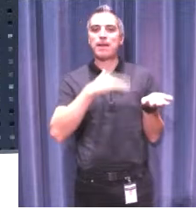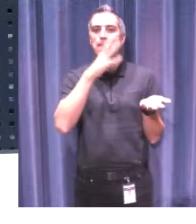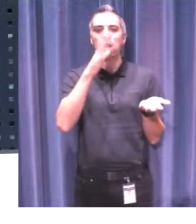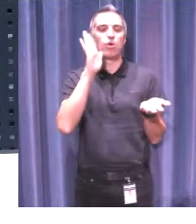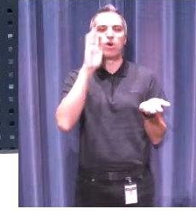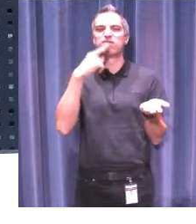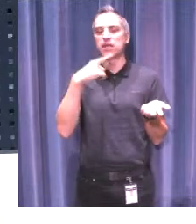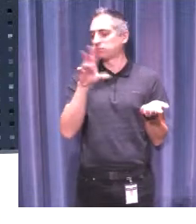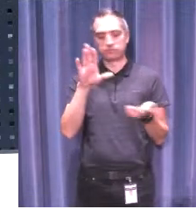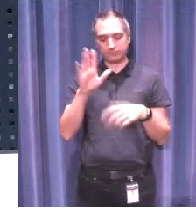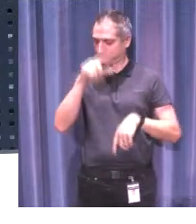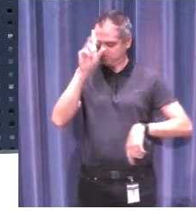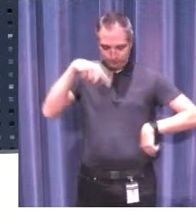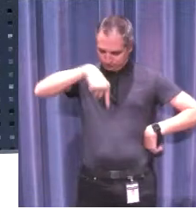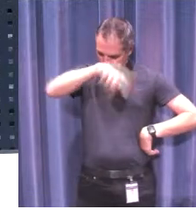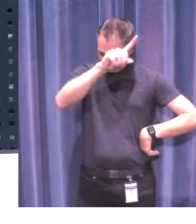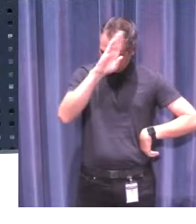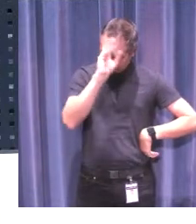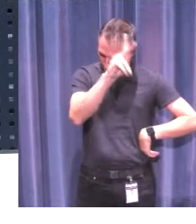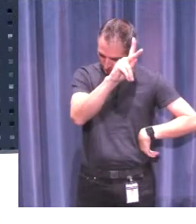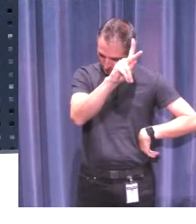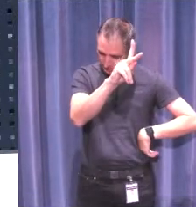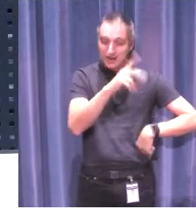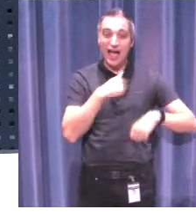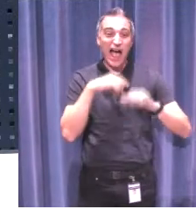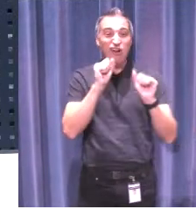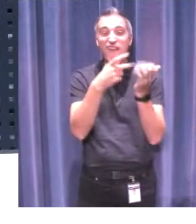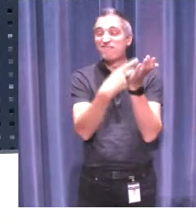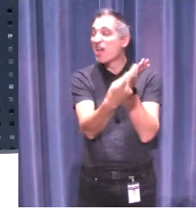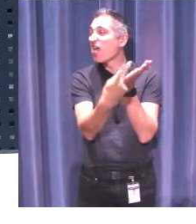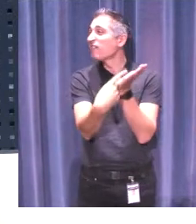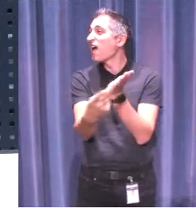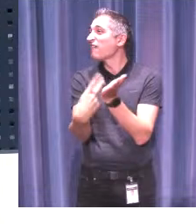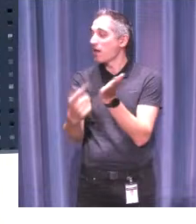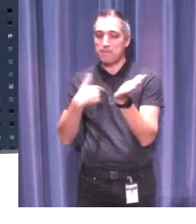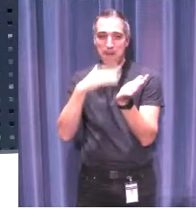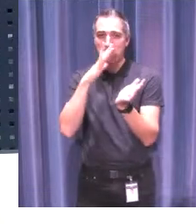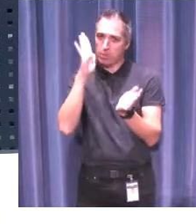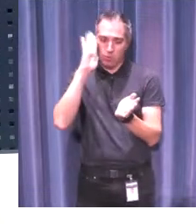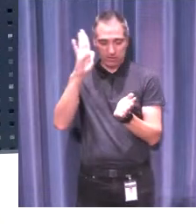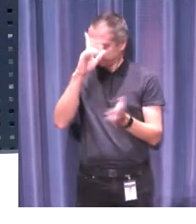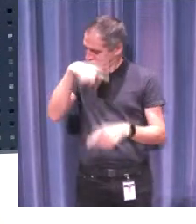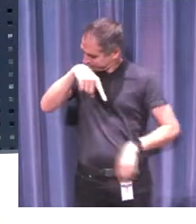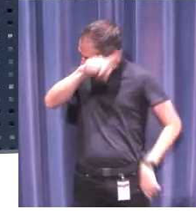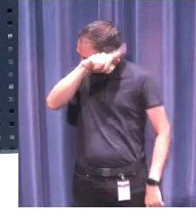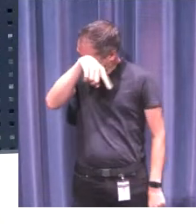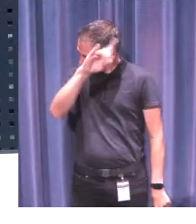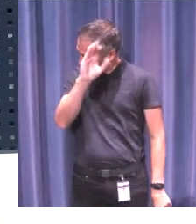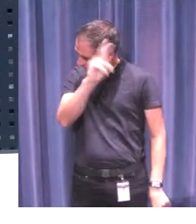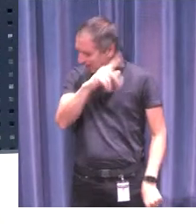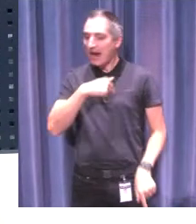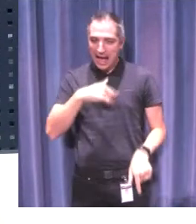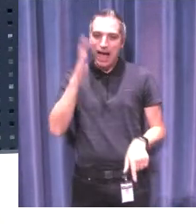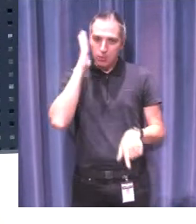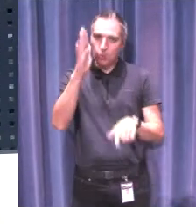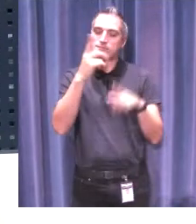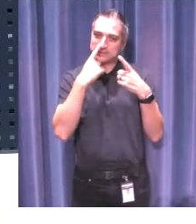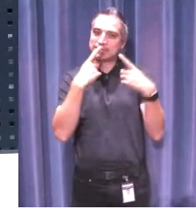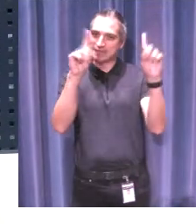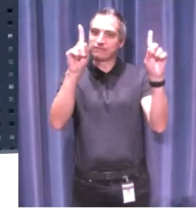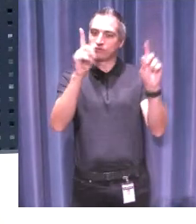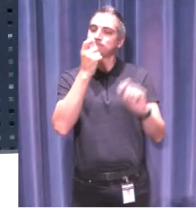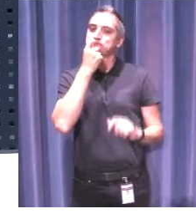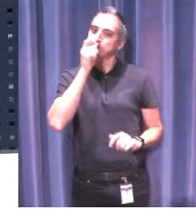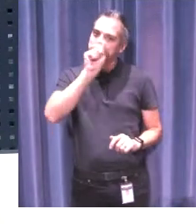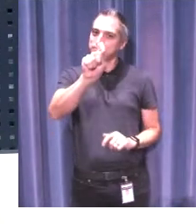back. I don't know how many times I could have flunked out and she'd have sent me back. There was no other choice. I was going to be successful. But that